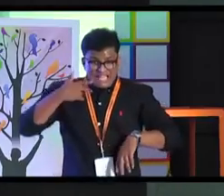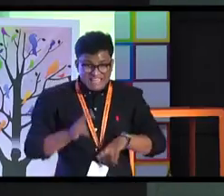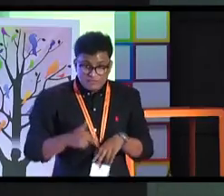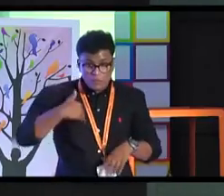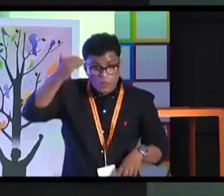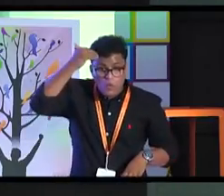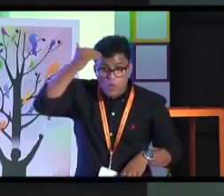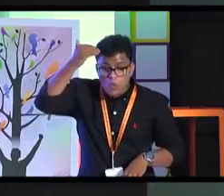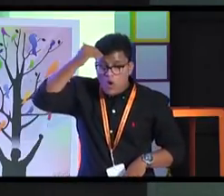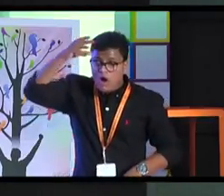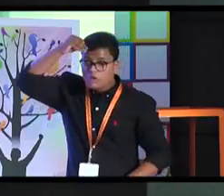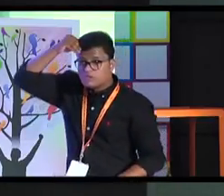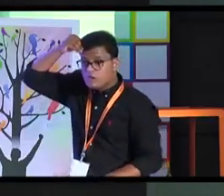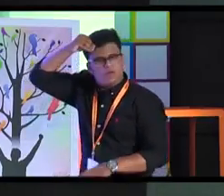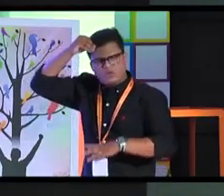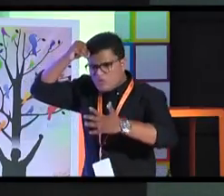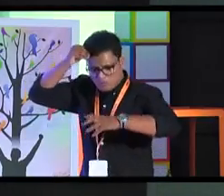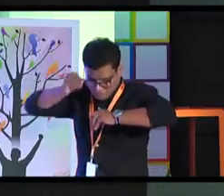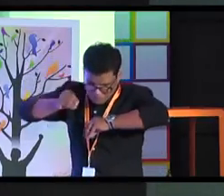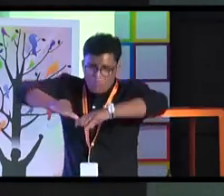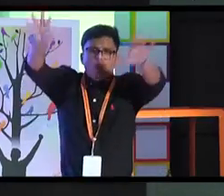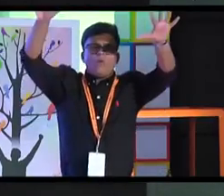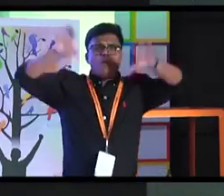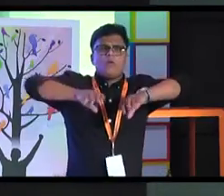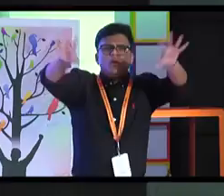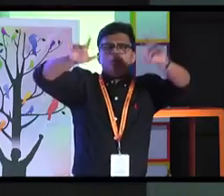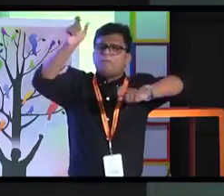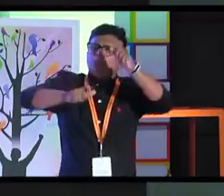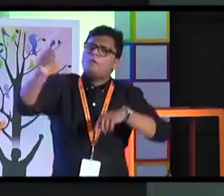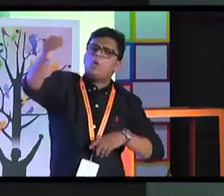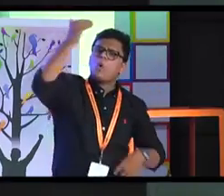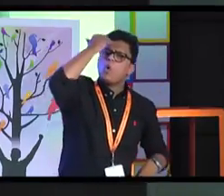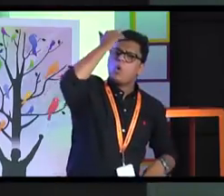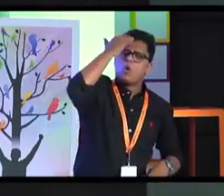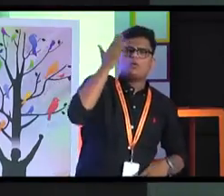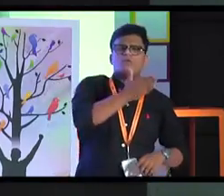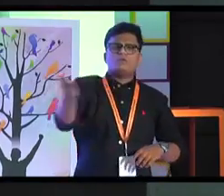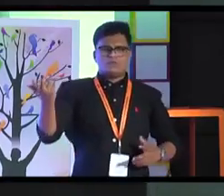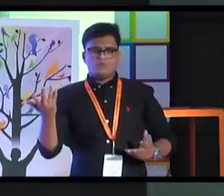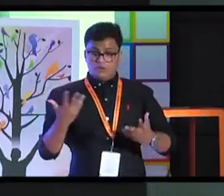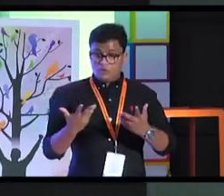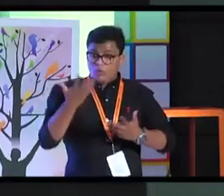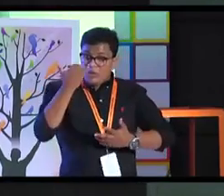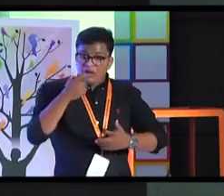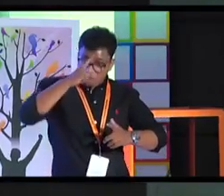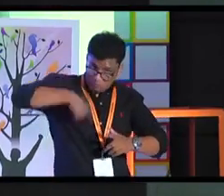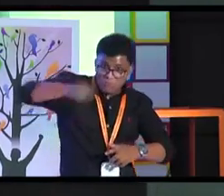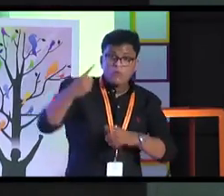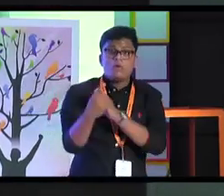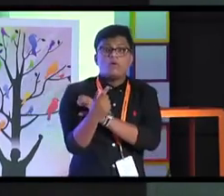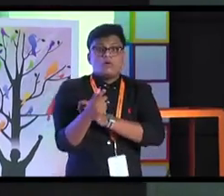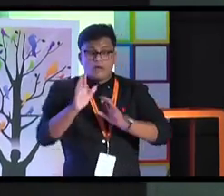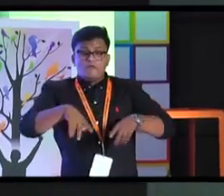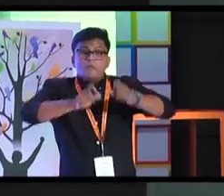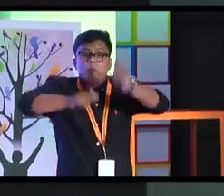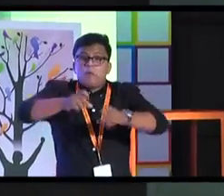spread hope, let people work, let people do innovation, and that is India's opportunity because India has that skill manpower to bring the price down that Tom